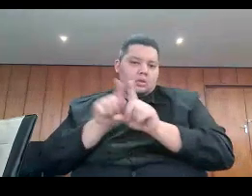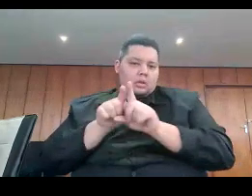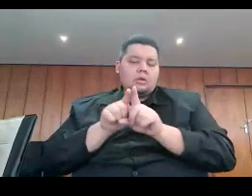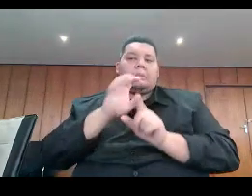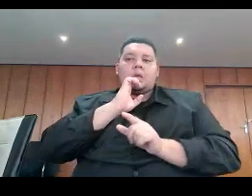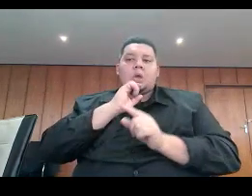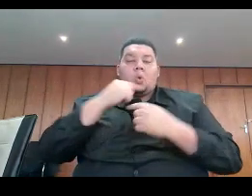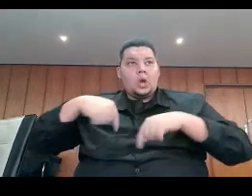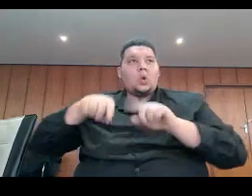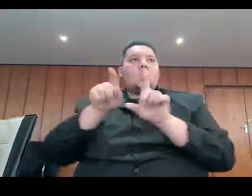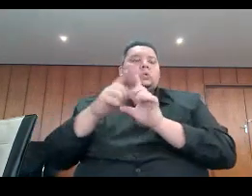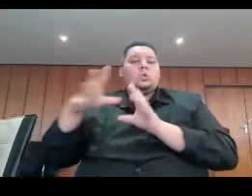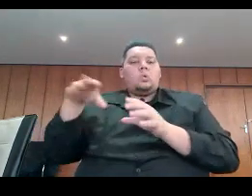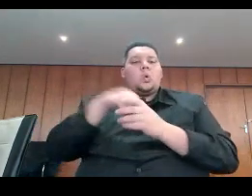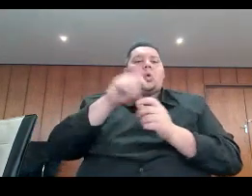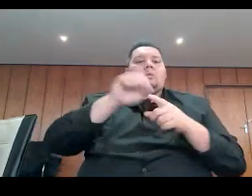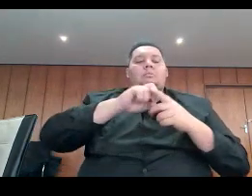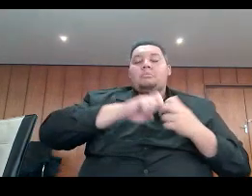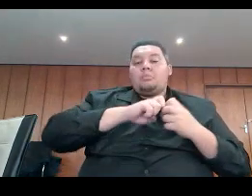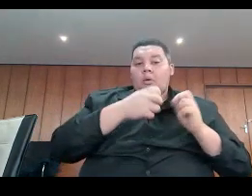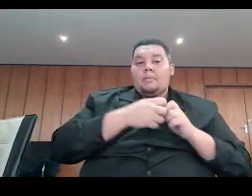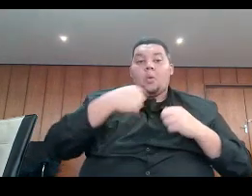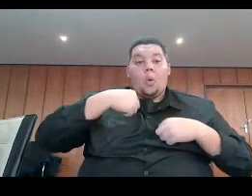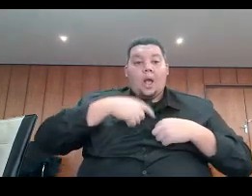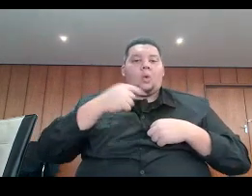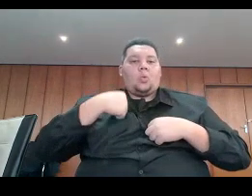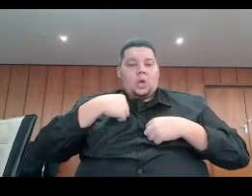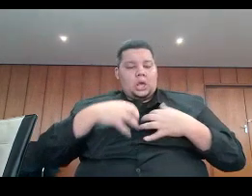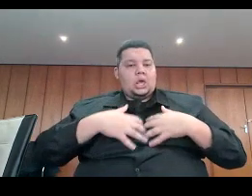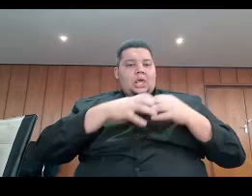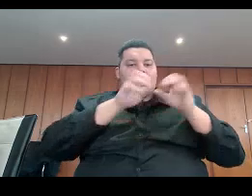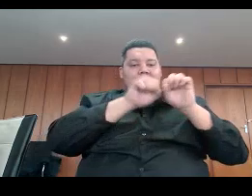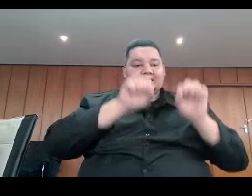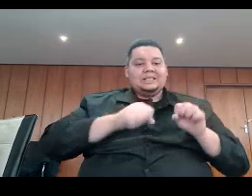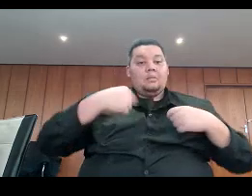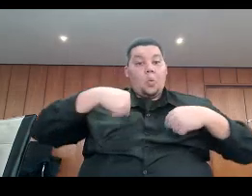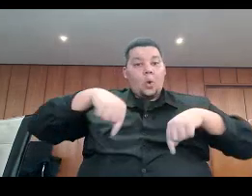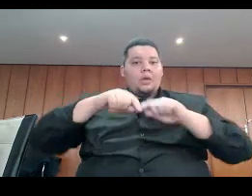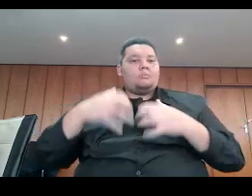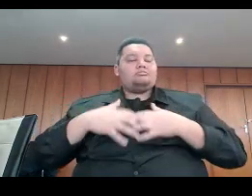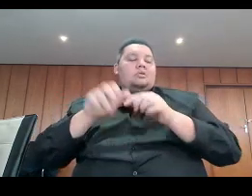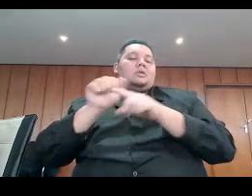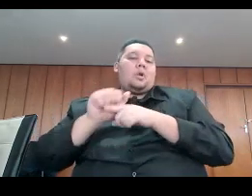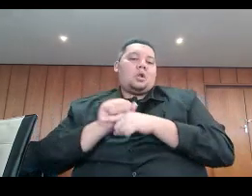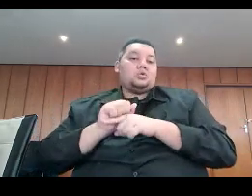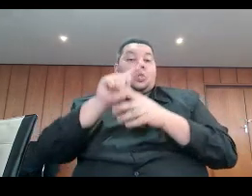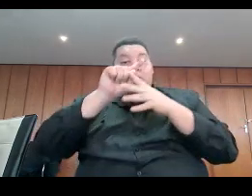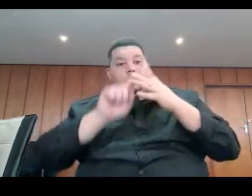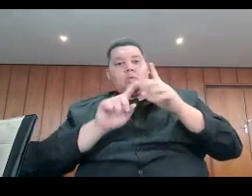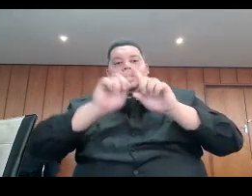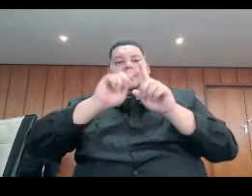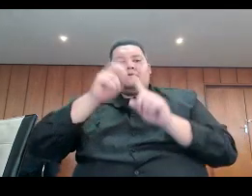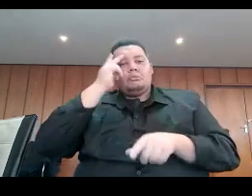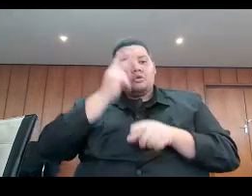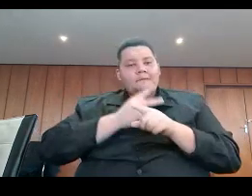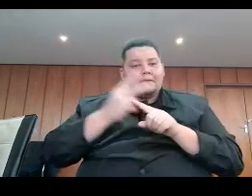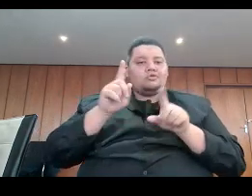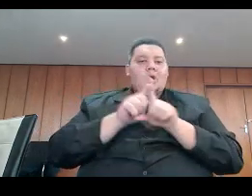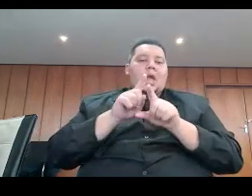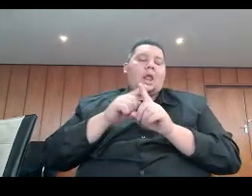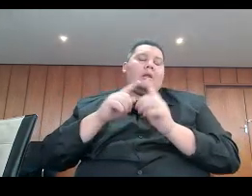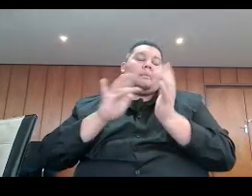of the problem because we create the systems and we create the practices. And so across all of the professions and disciplines,